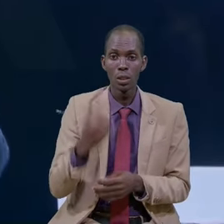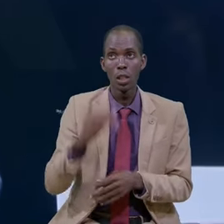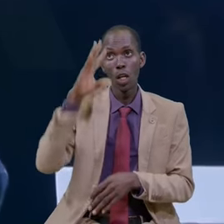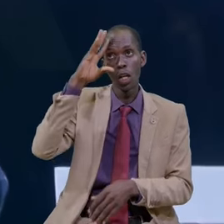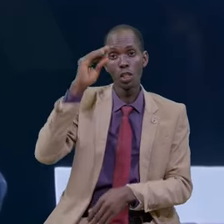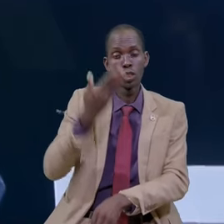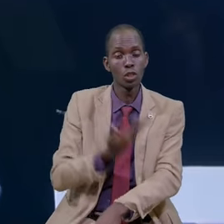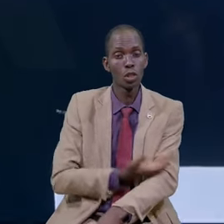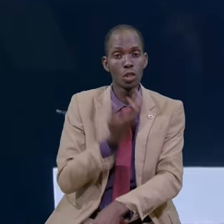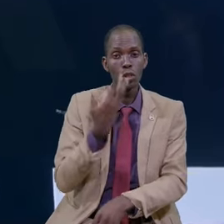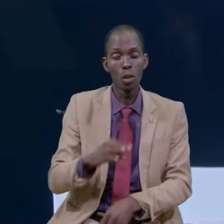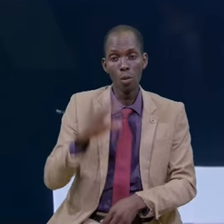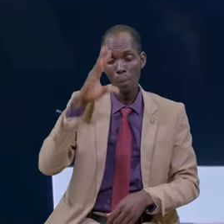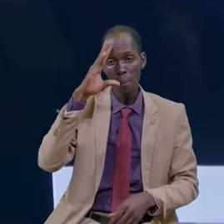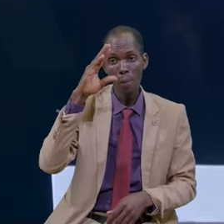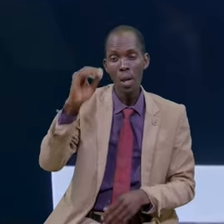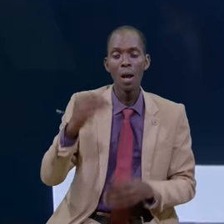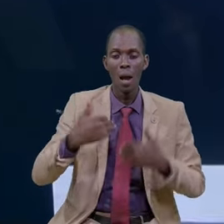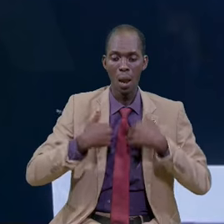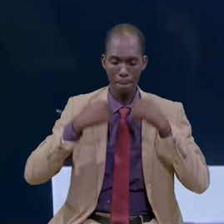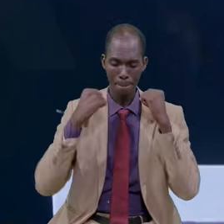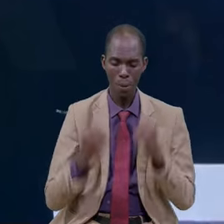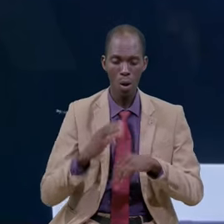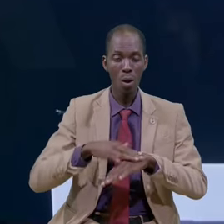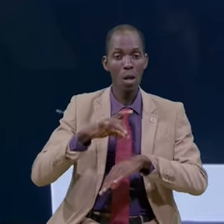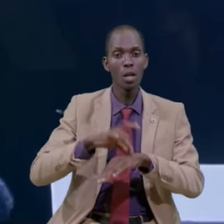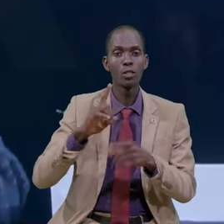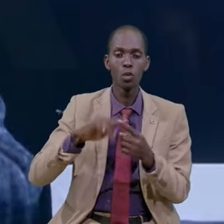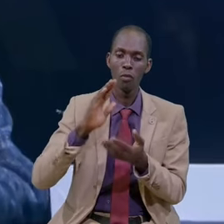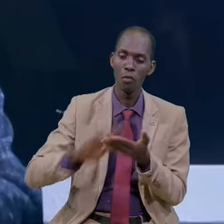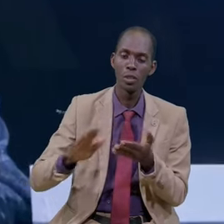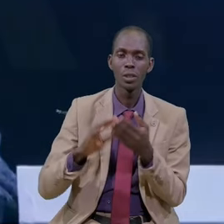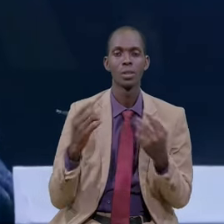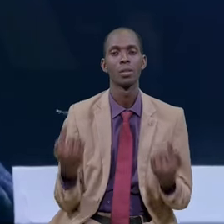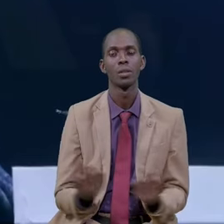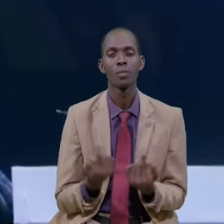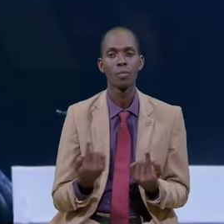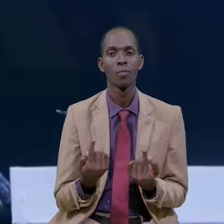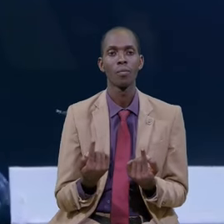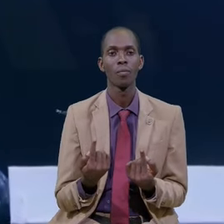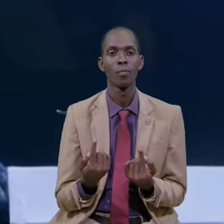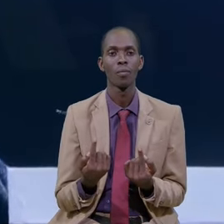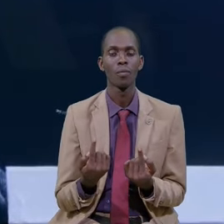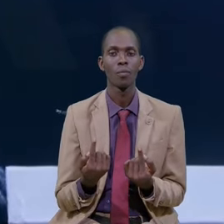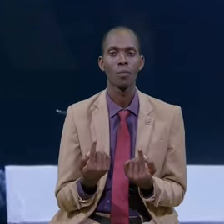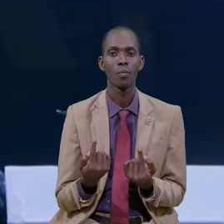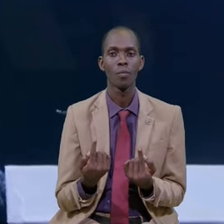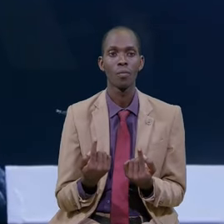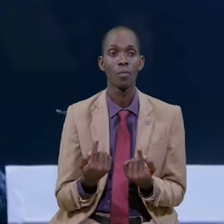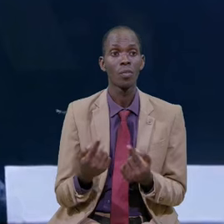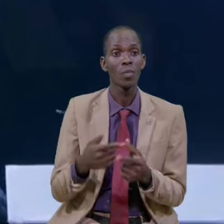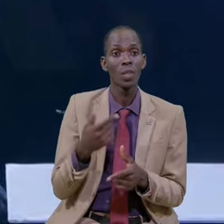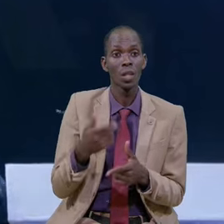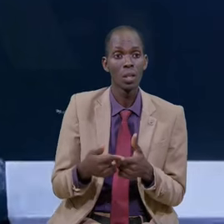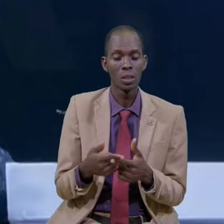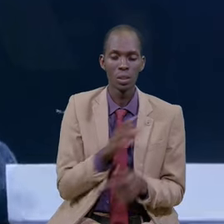has power on Earth to forgive sins the uh then he